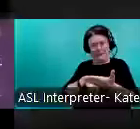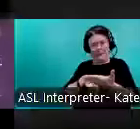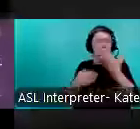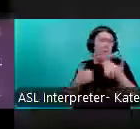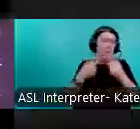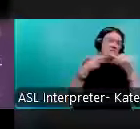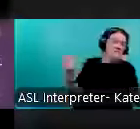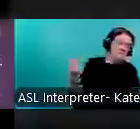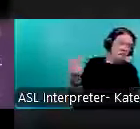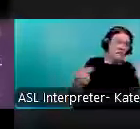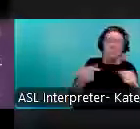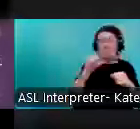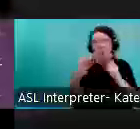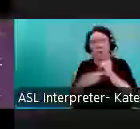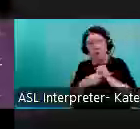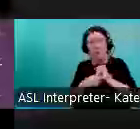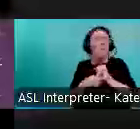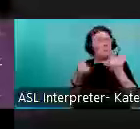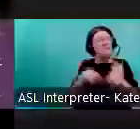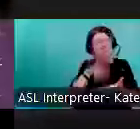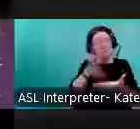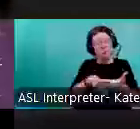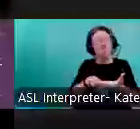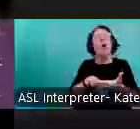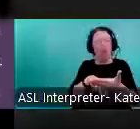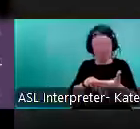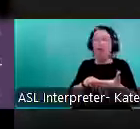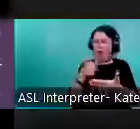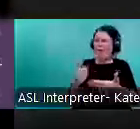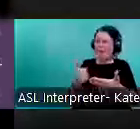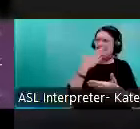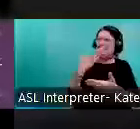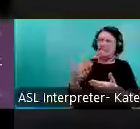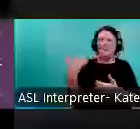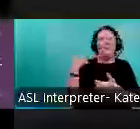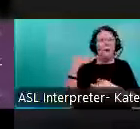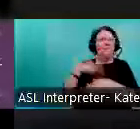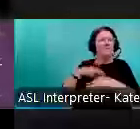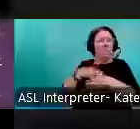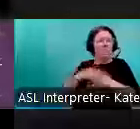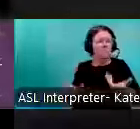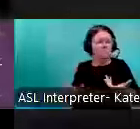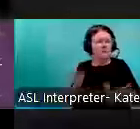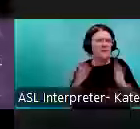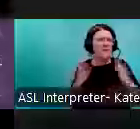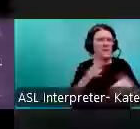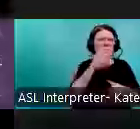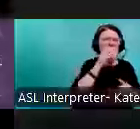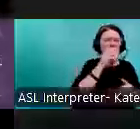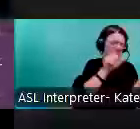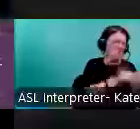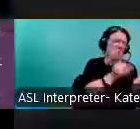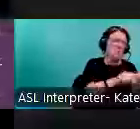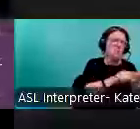maybe I don't keep it forever, but I'm going to read it because somebody took the time to handwrite it. versus just, like a printed postcard that some